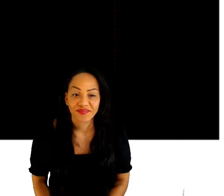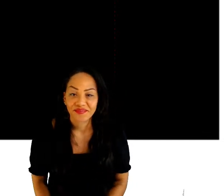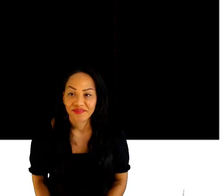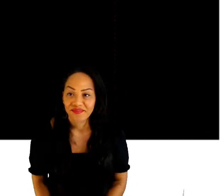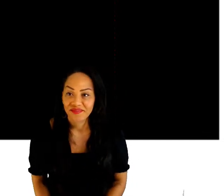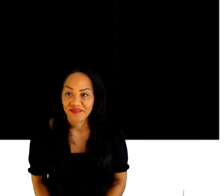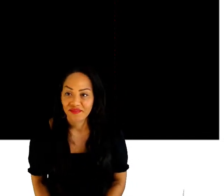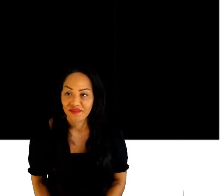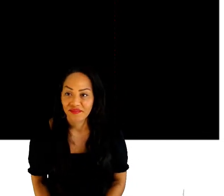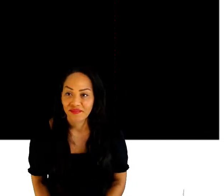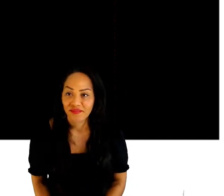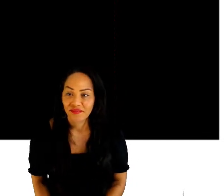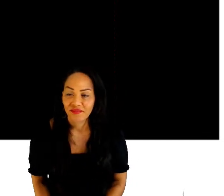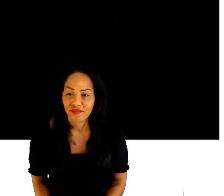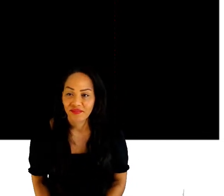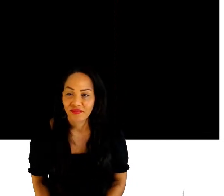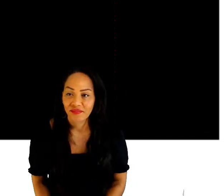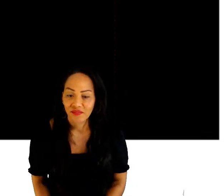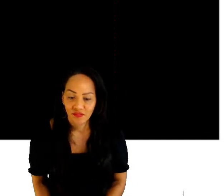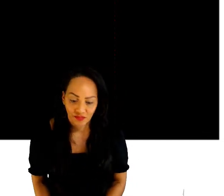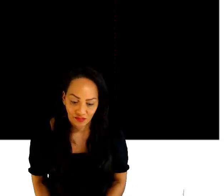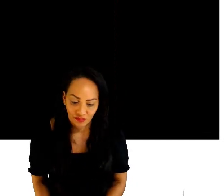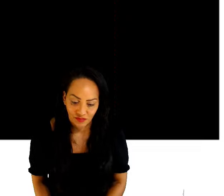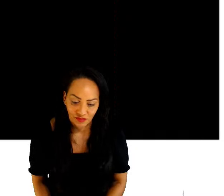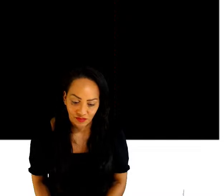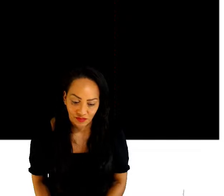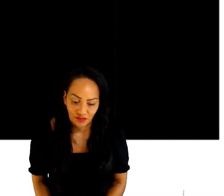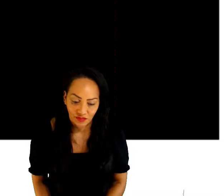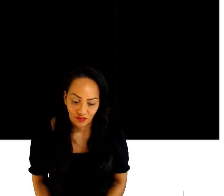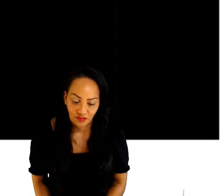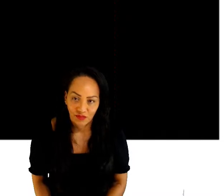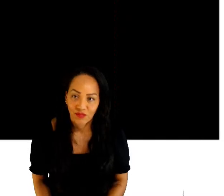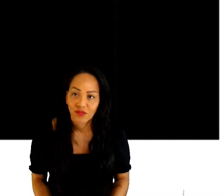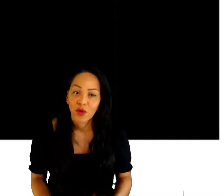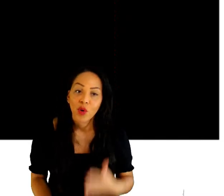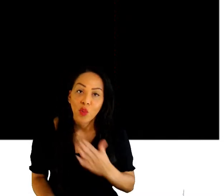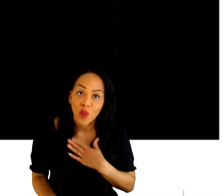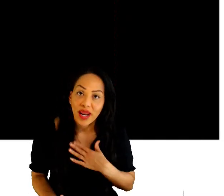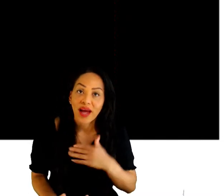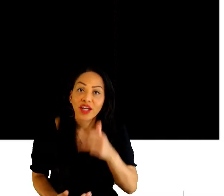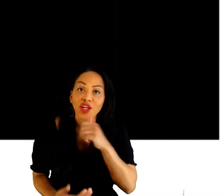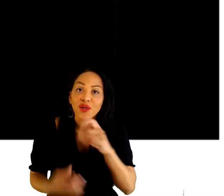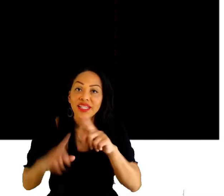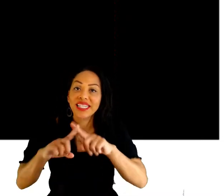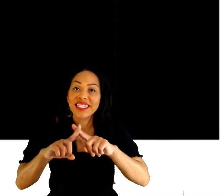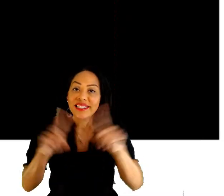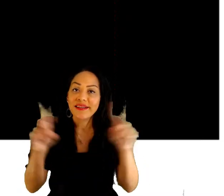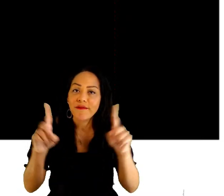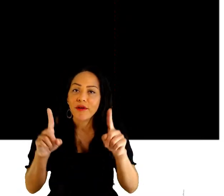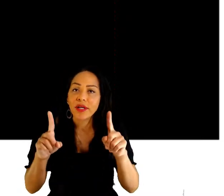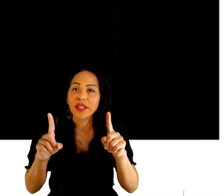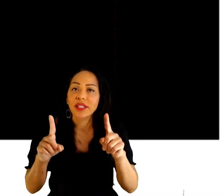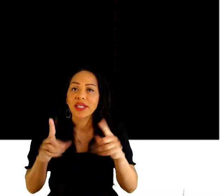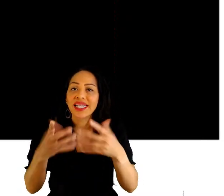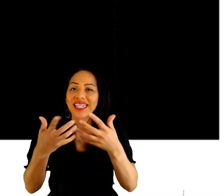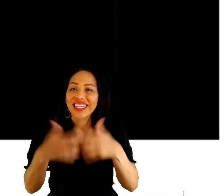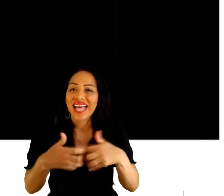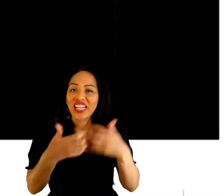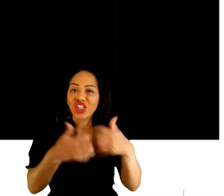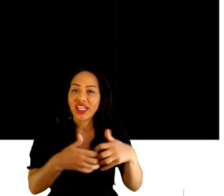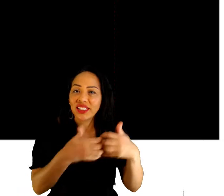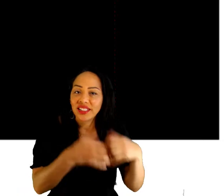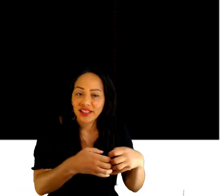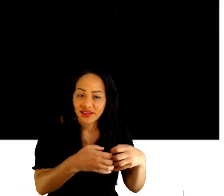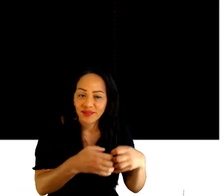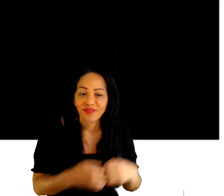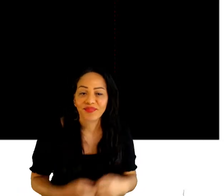love to only use technology. We love to experiment with different gadgets, but we are very keen on only using technology or a